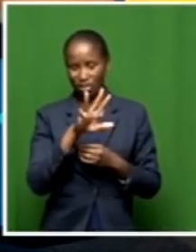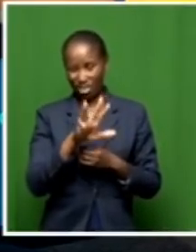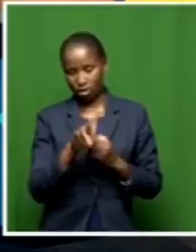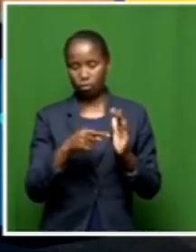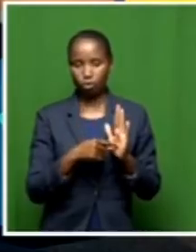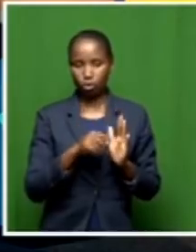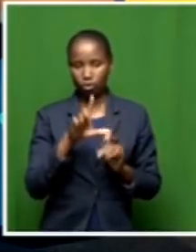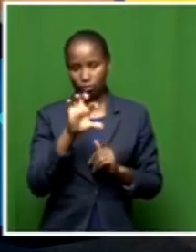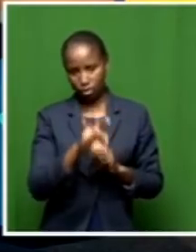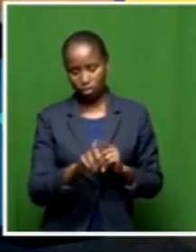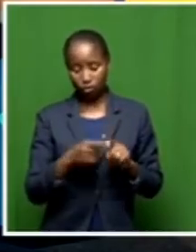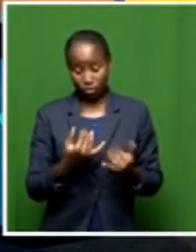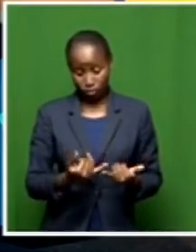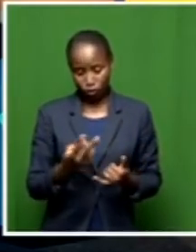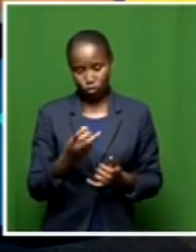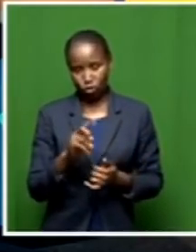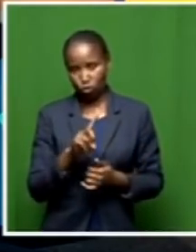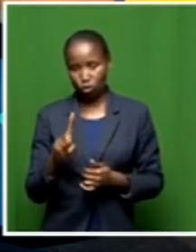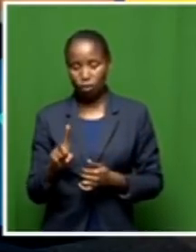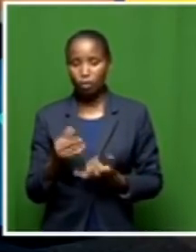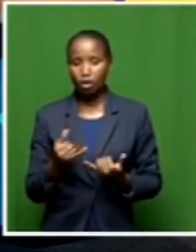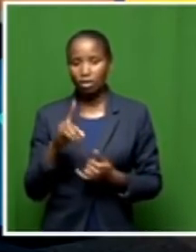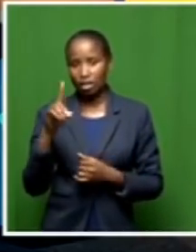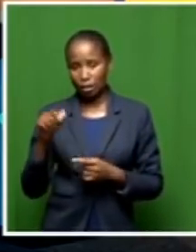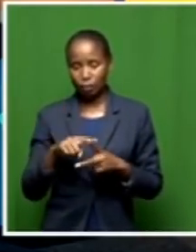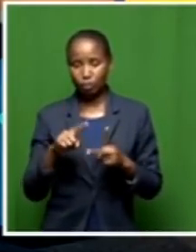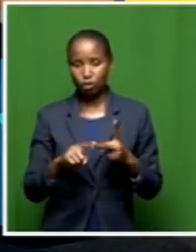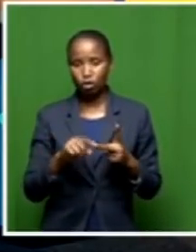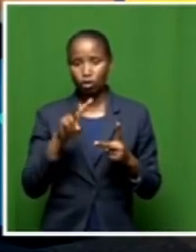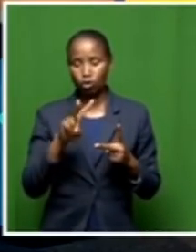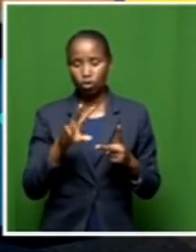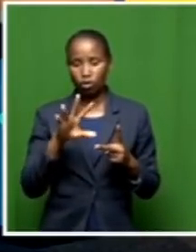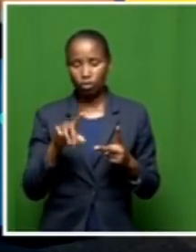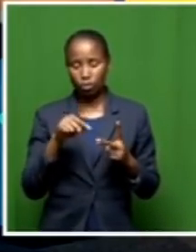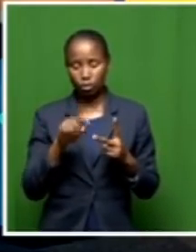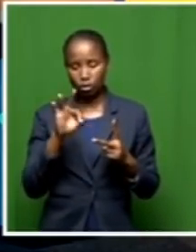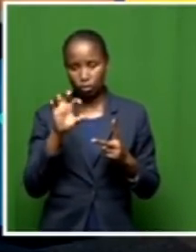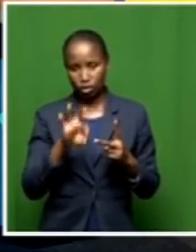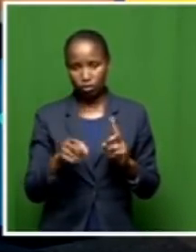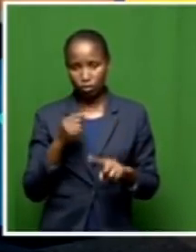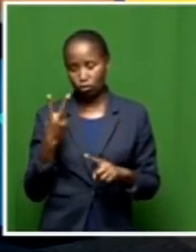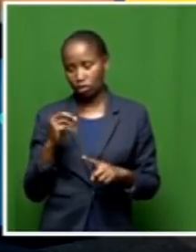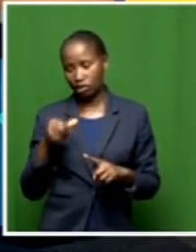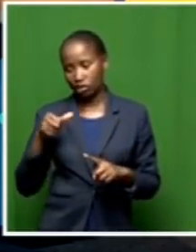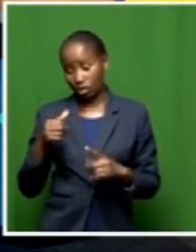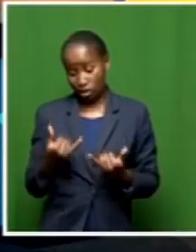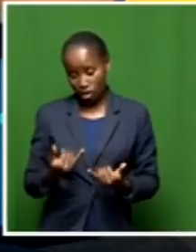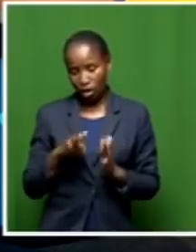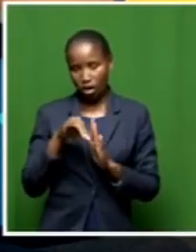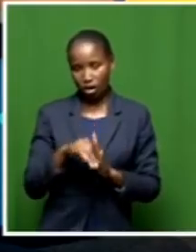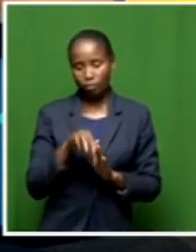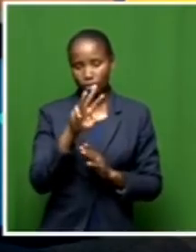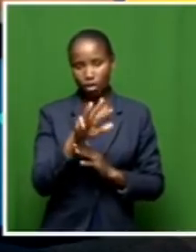DA 25.3% in 2016. They'll go down to 19.6%.